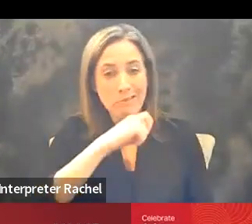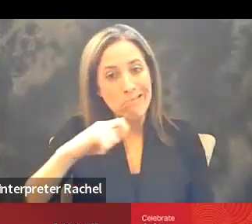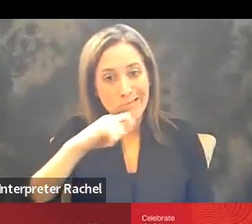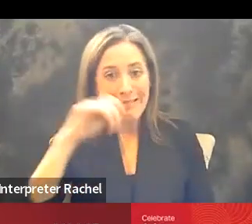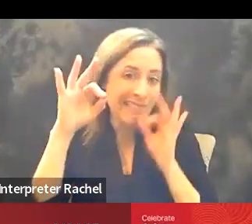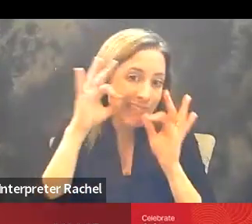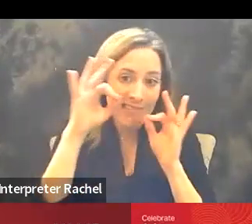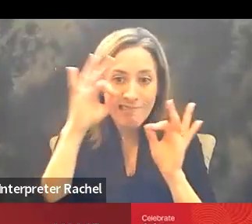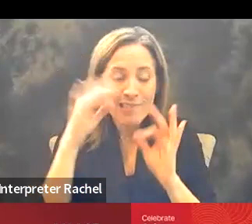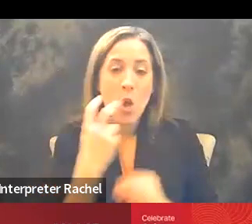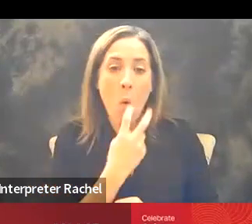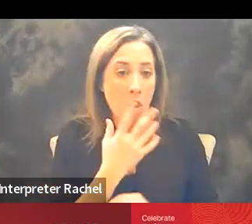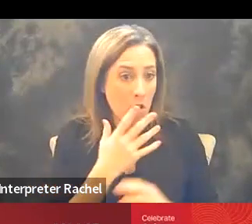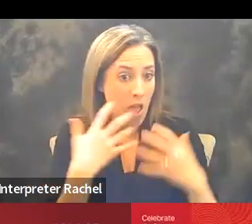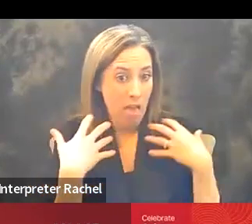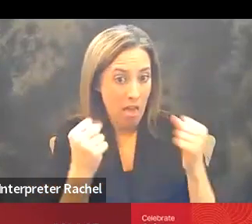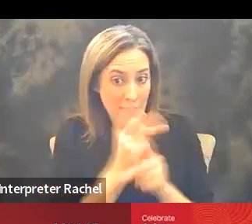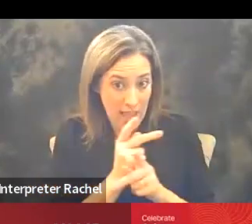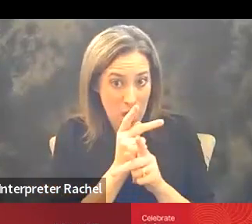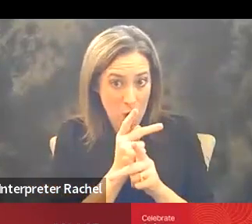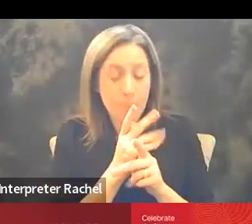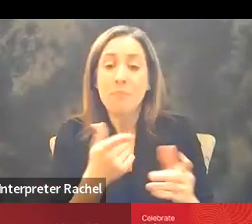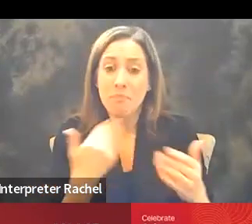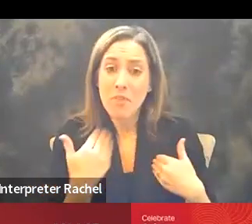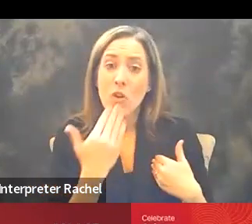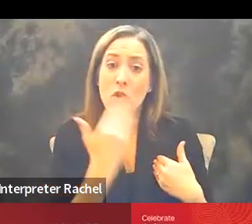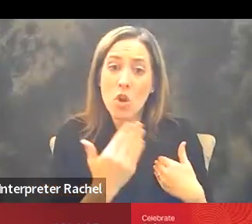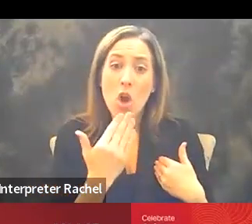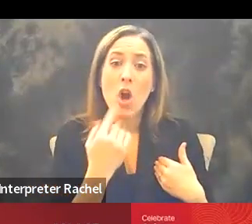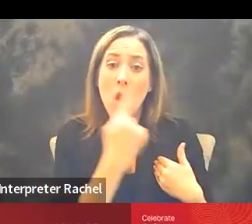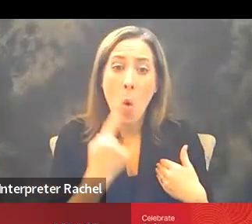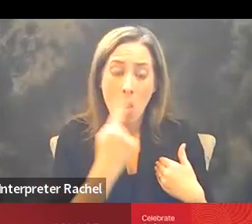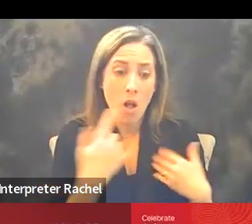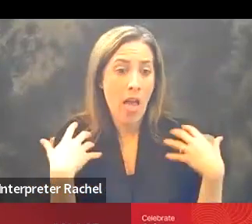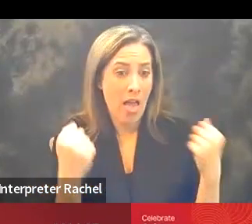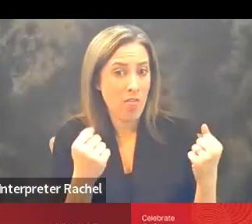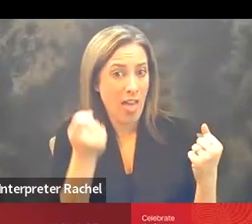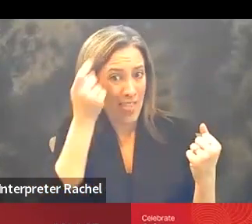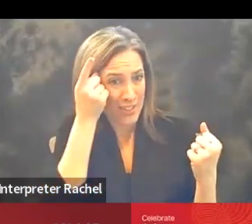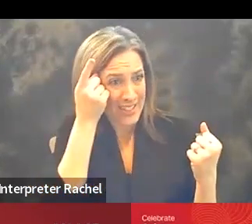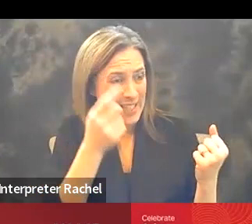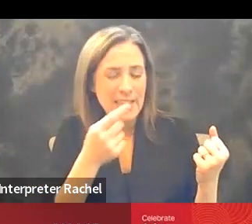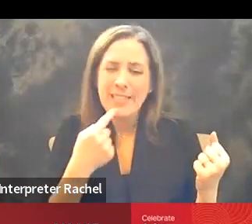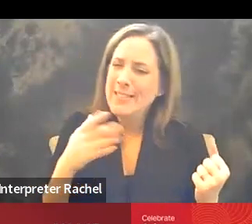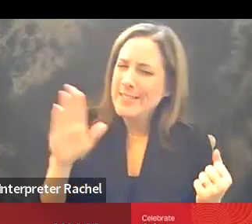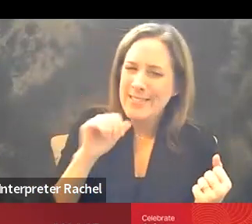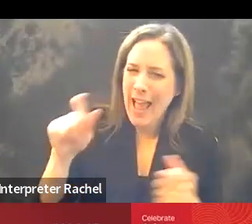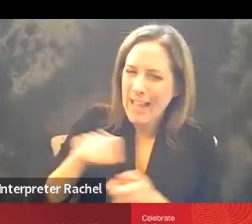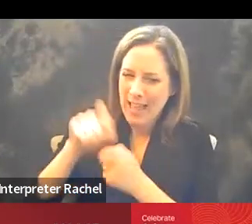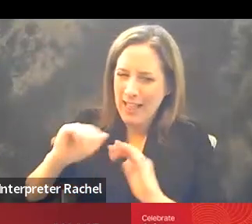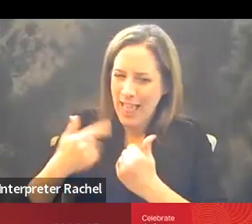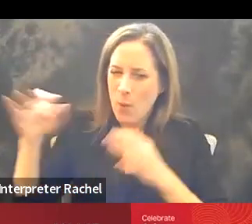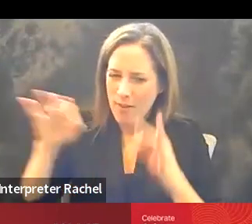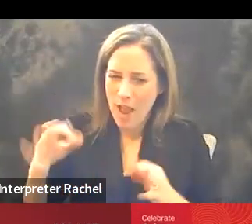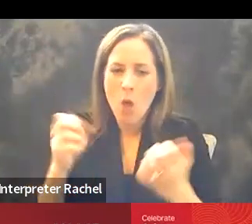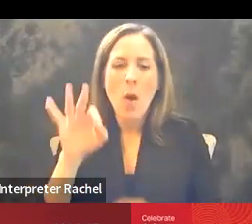flossing and oral health care, then they have good oral health literacy. And I'll say, well, that's not exactly how we define it. And so I just want to throw a definition out